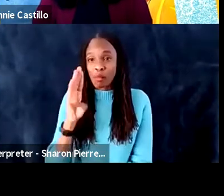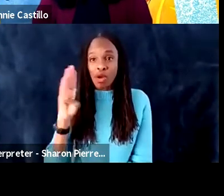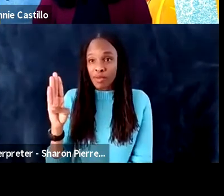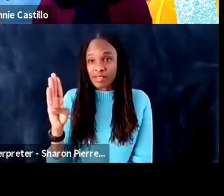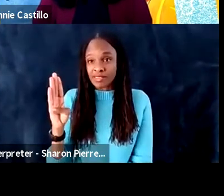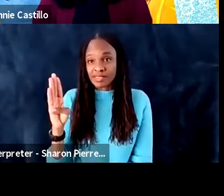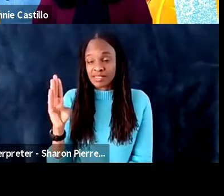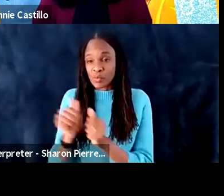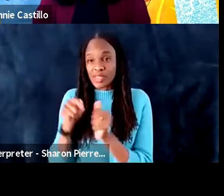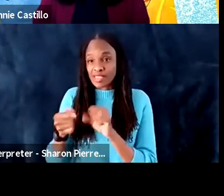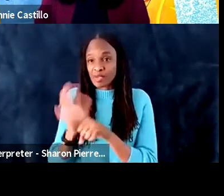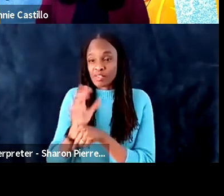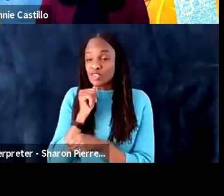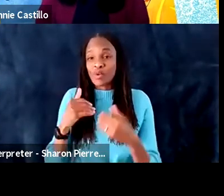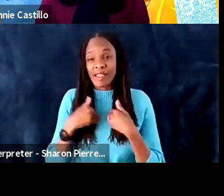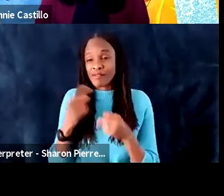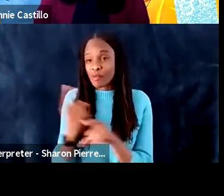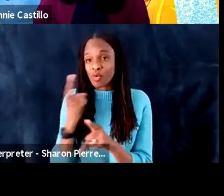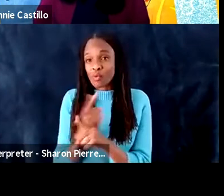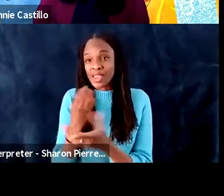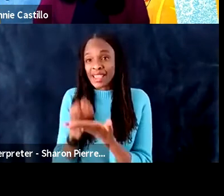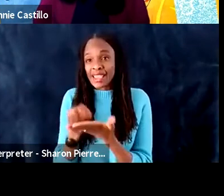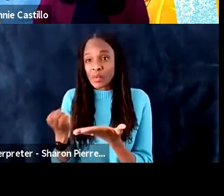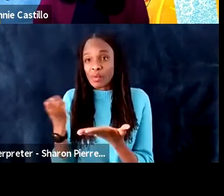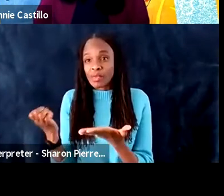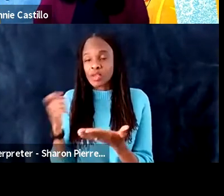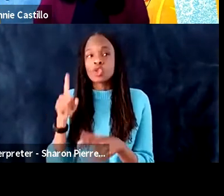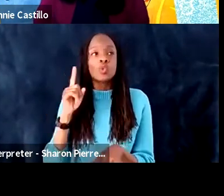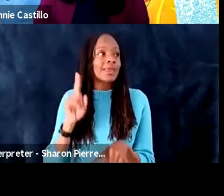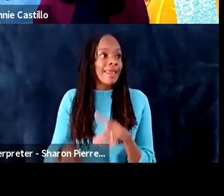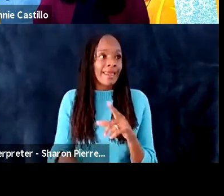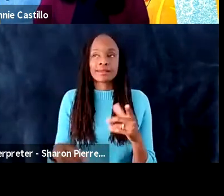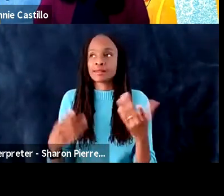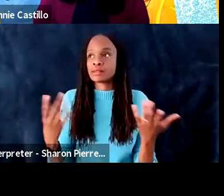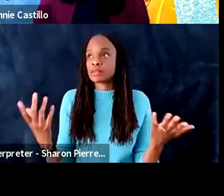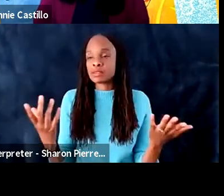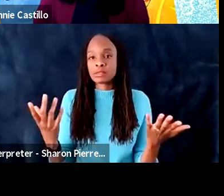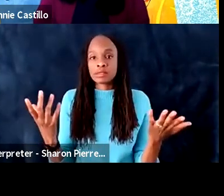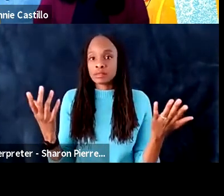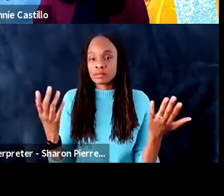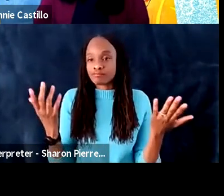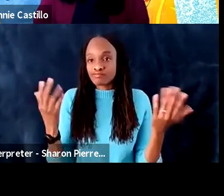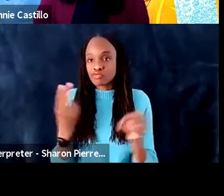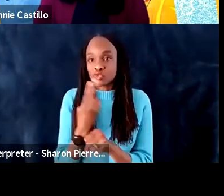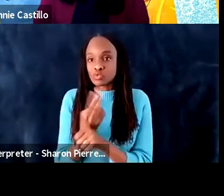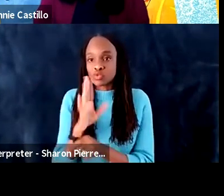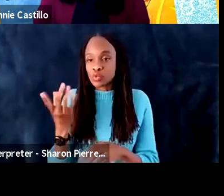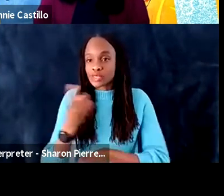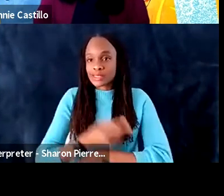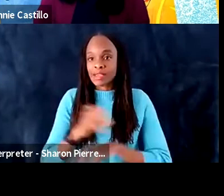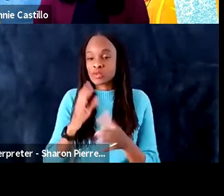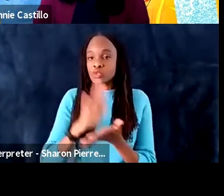or appropriate equipment. You cannot spend your day doing schoolwork on